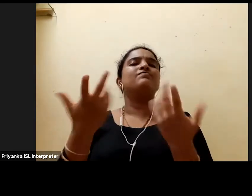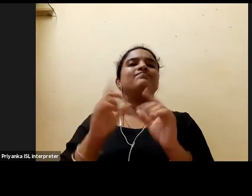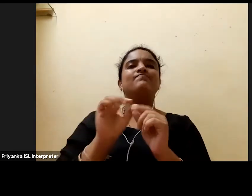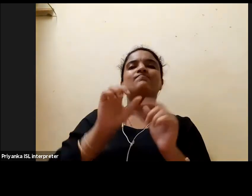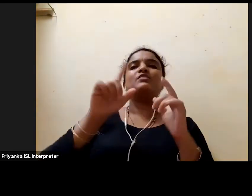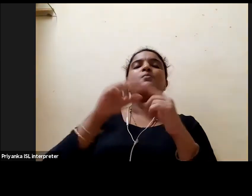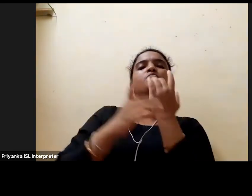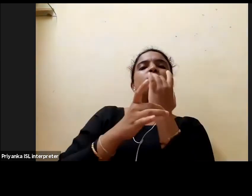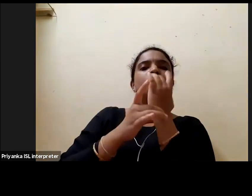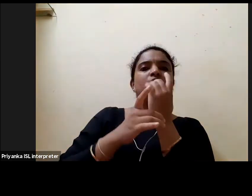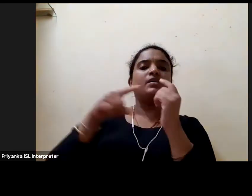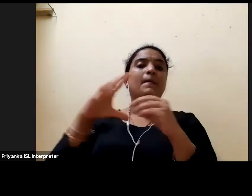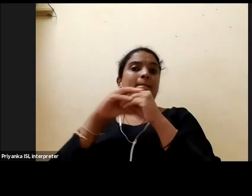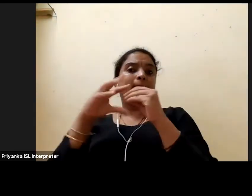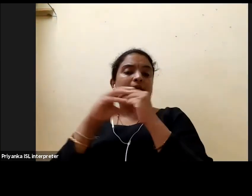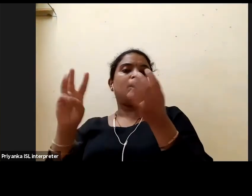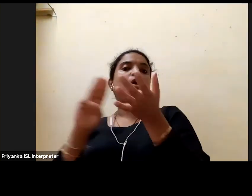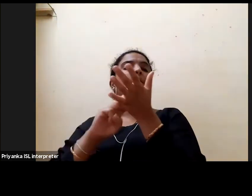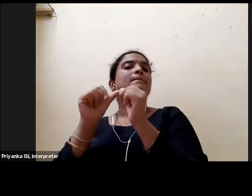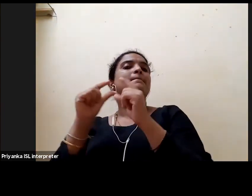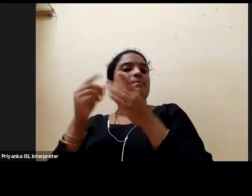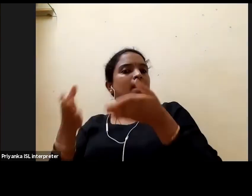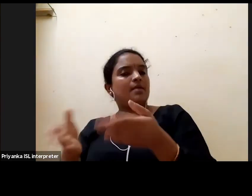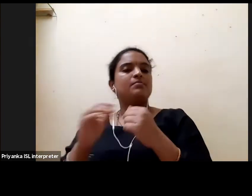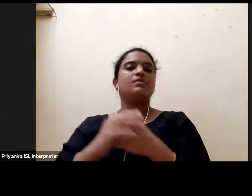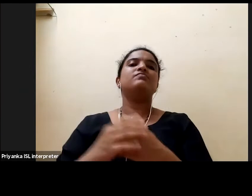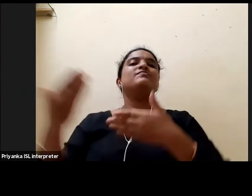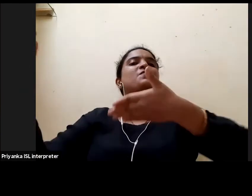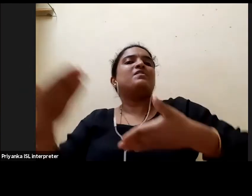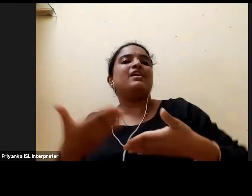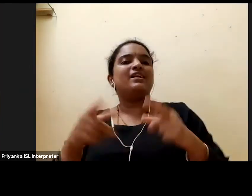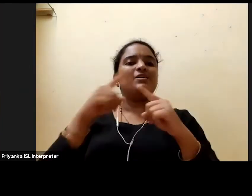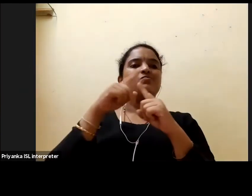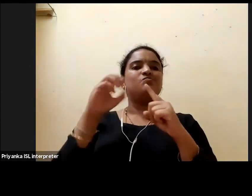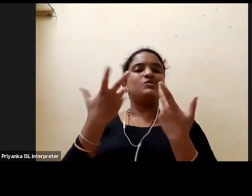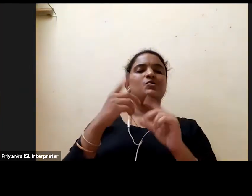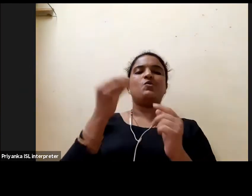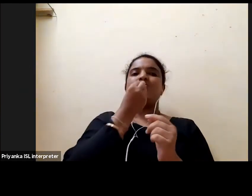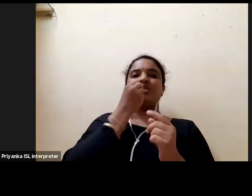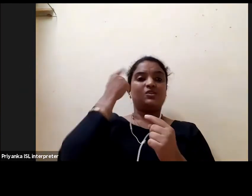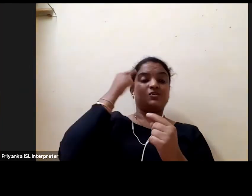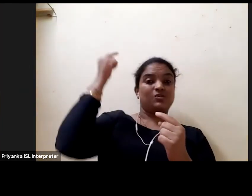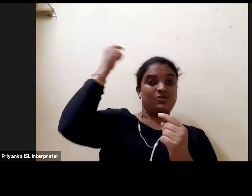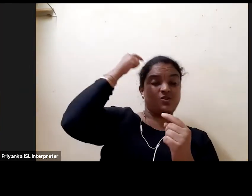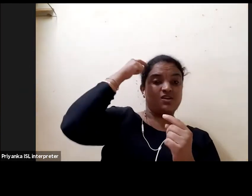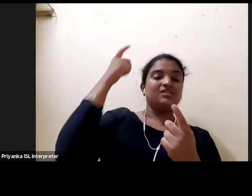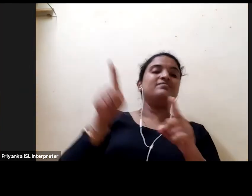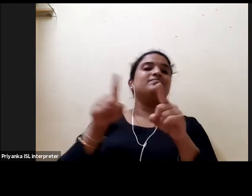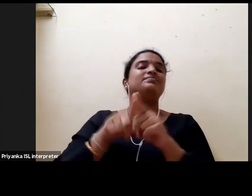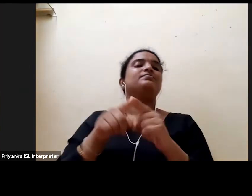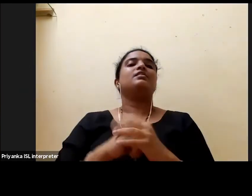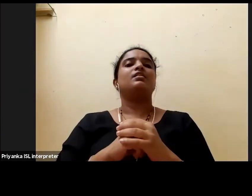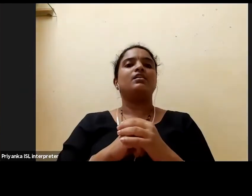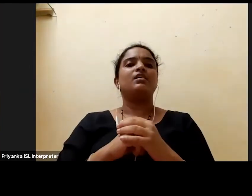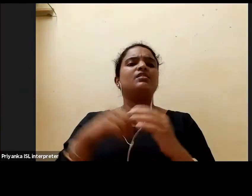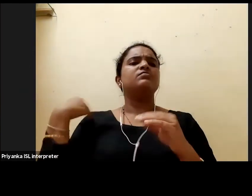Photography, Bengaluru MAP. Welcome to Food for Thought, our beginner level masterclass in food writing.